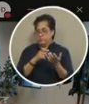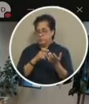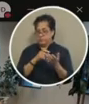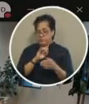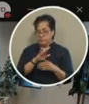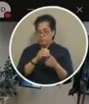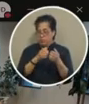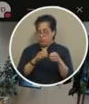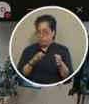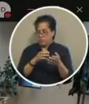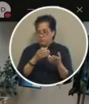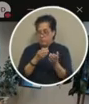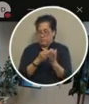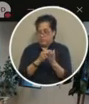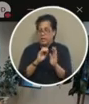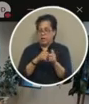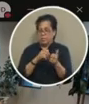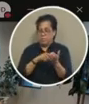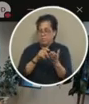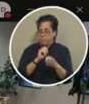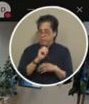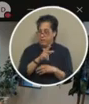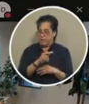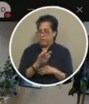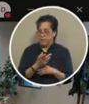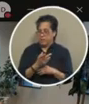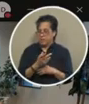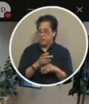their losses? And if so,